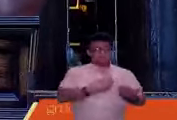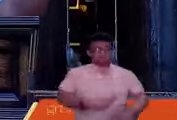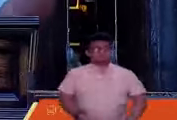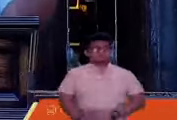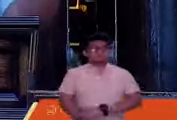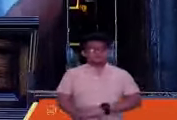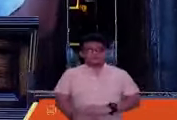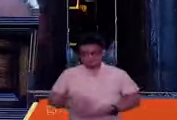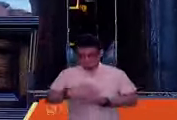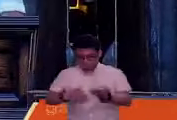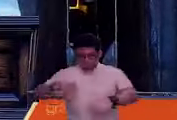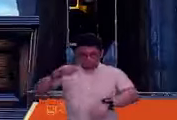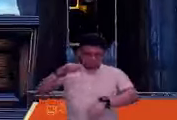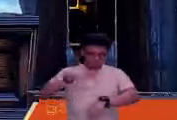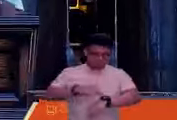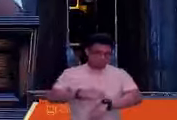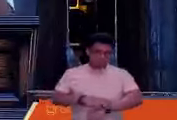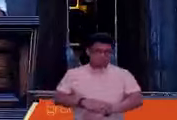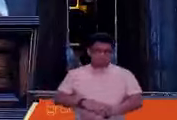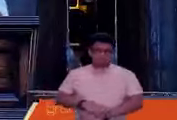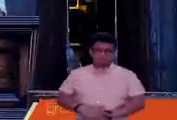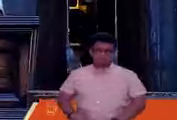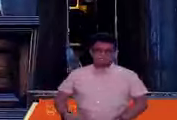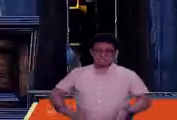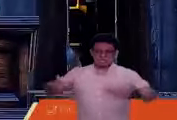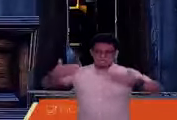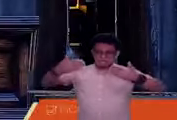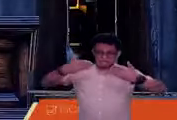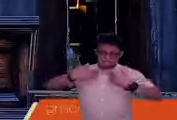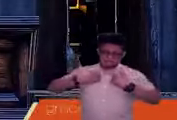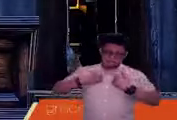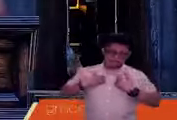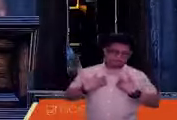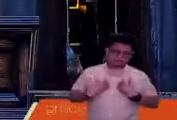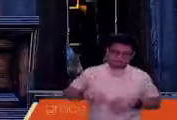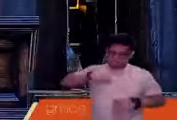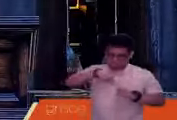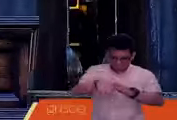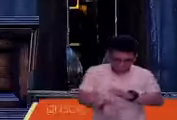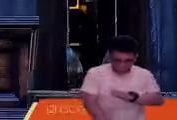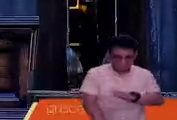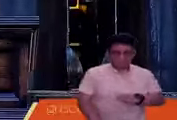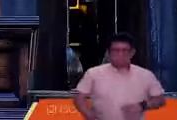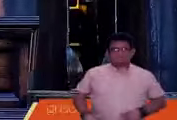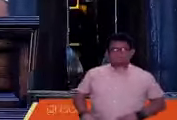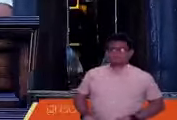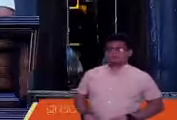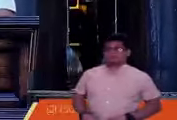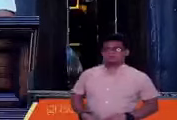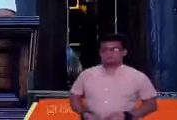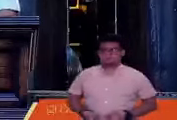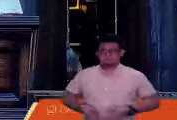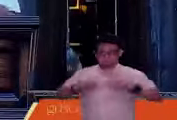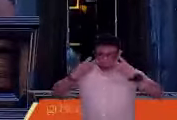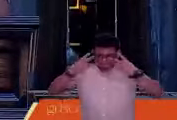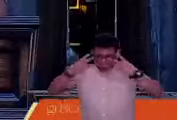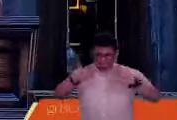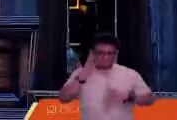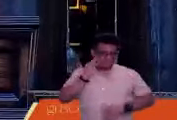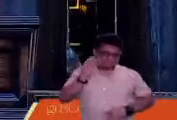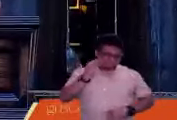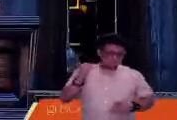Sometimes this type of person have deeper spiritual insight before the Lord than what we have. Because